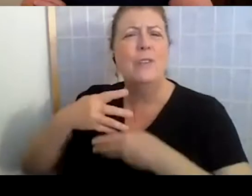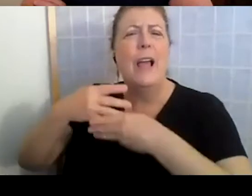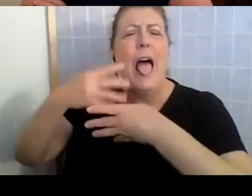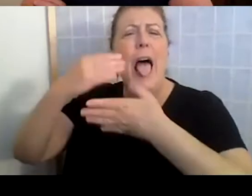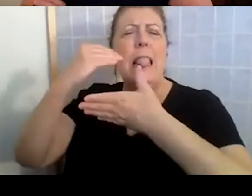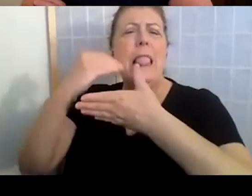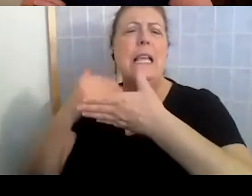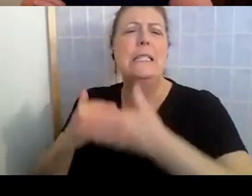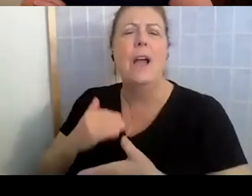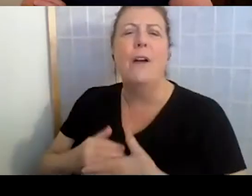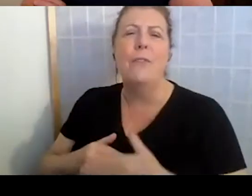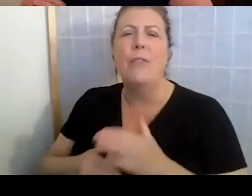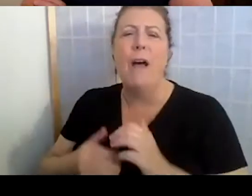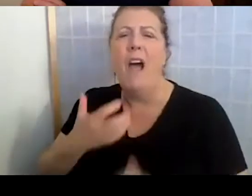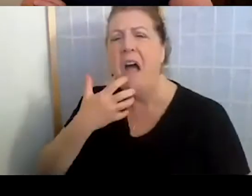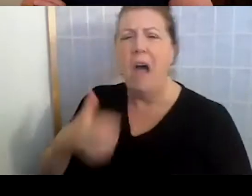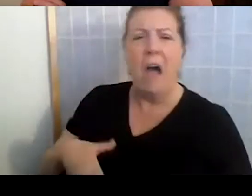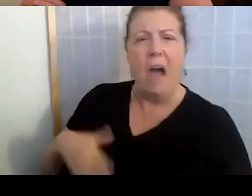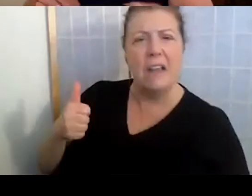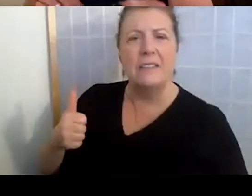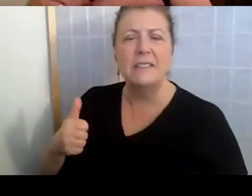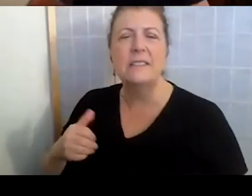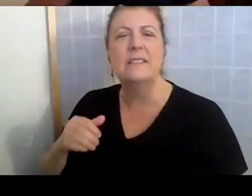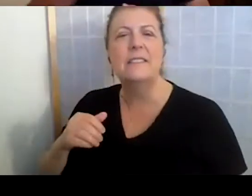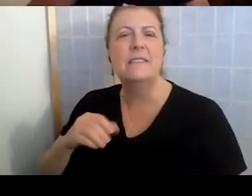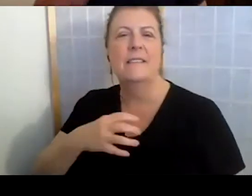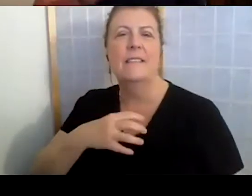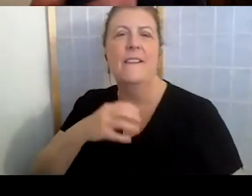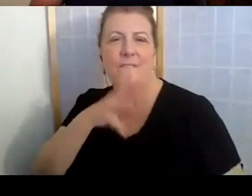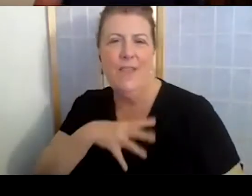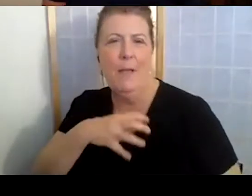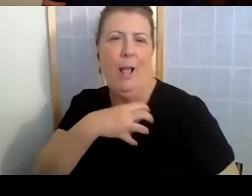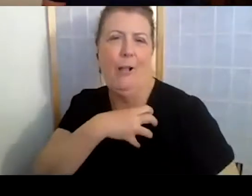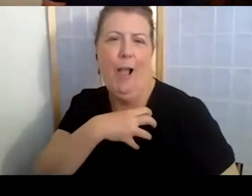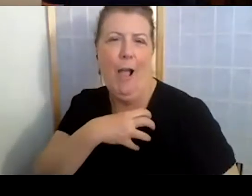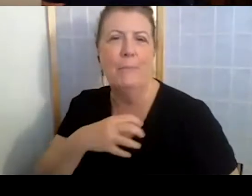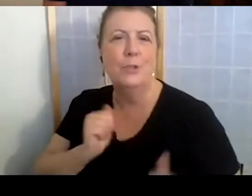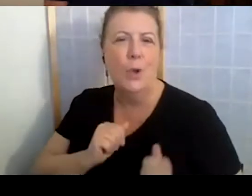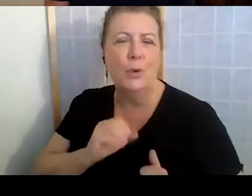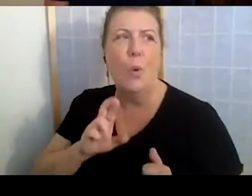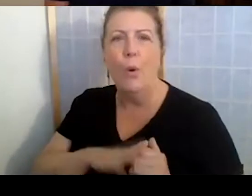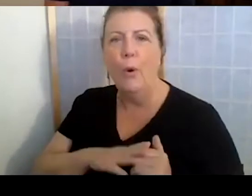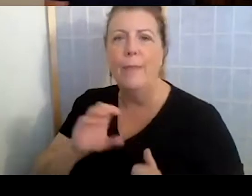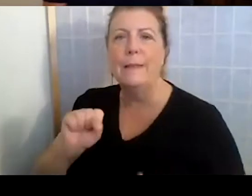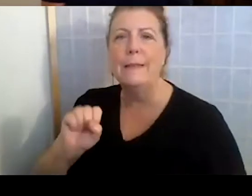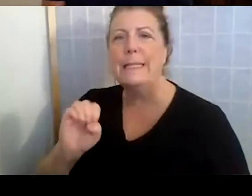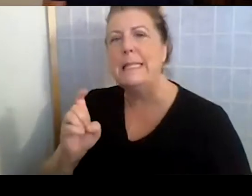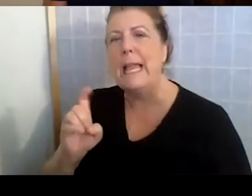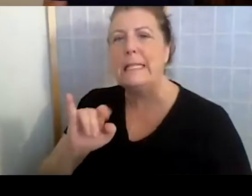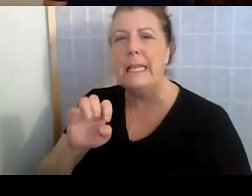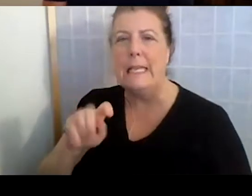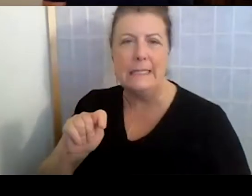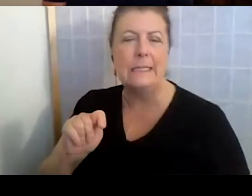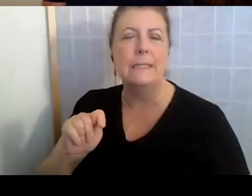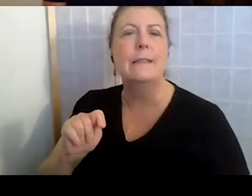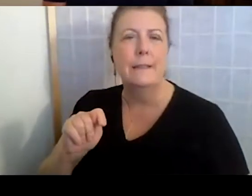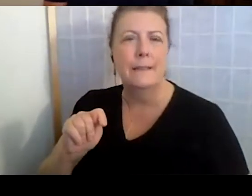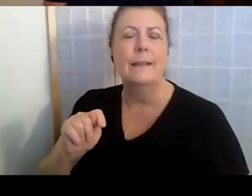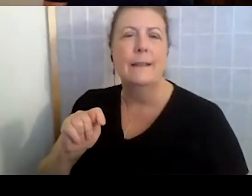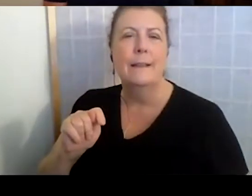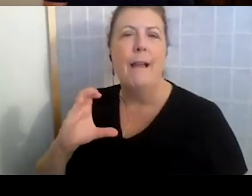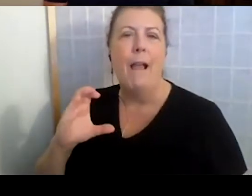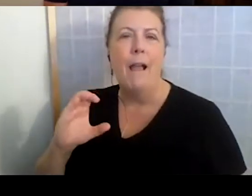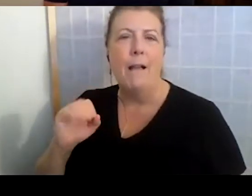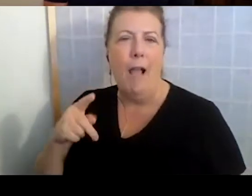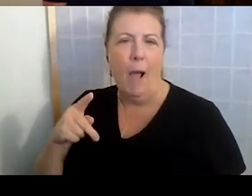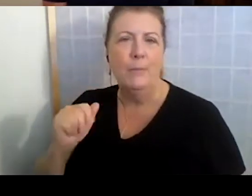female cop shows. And it struck me that there's actually something quite novel about two female cops and